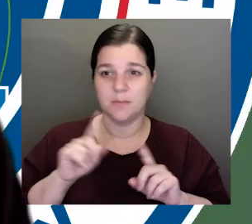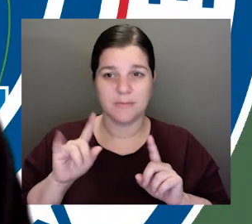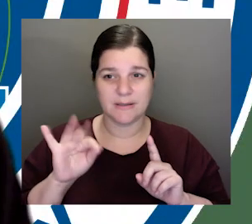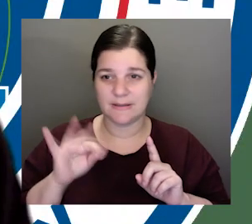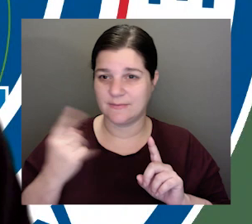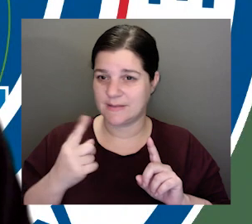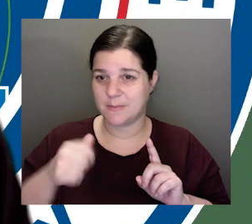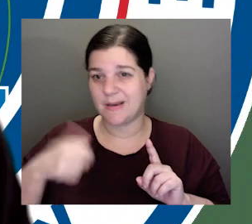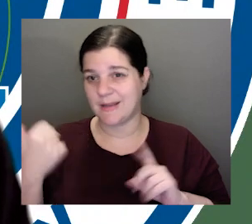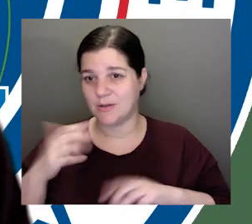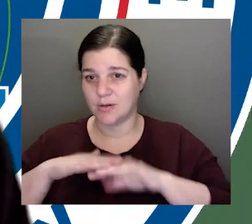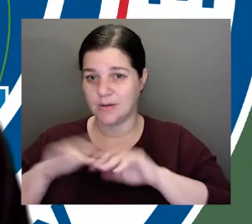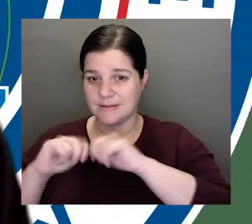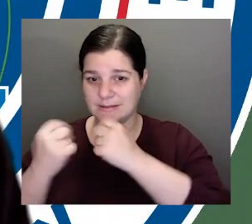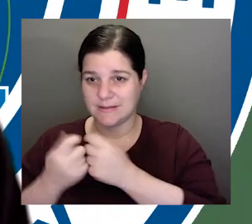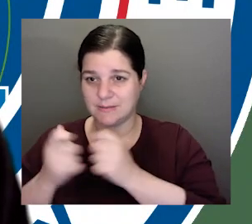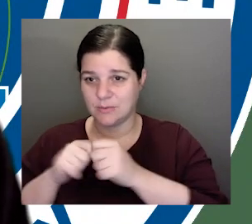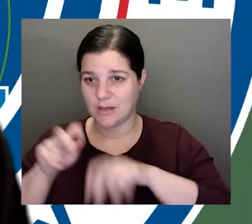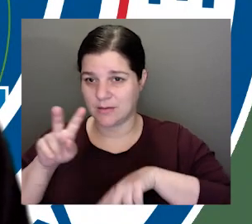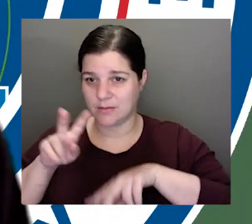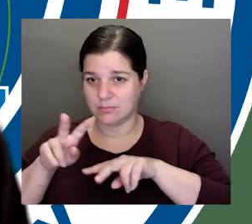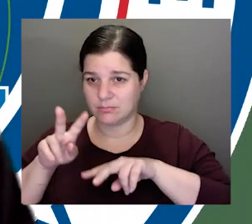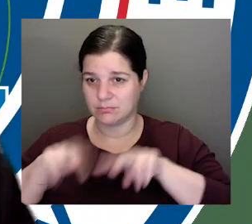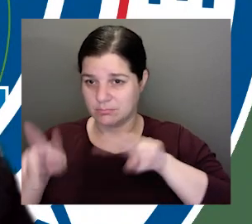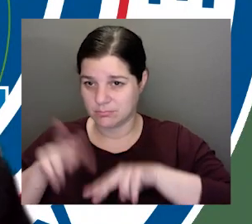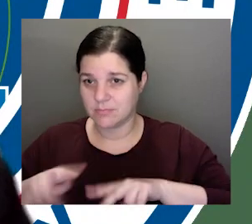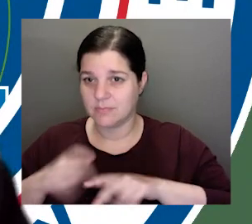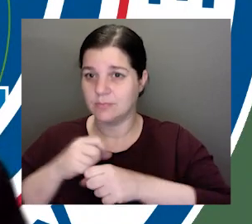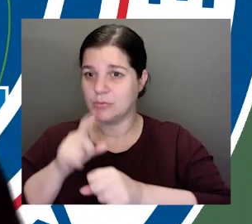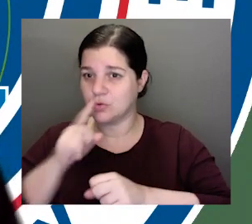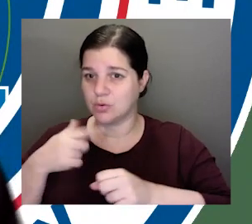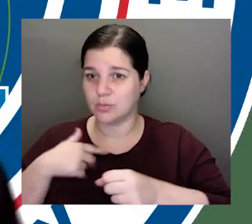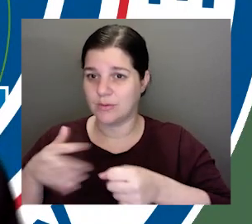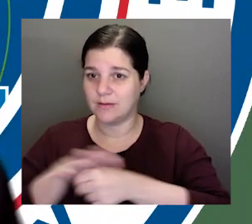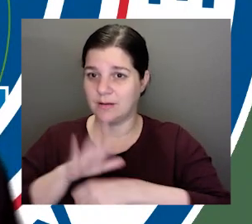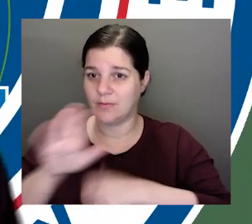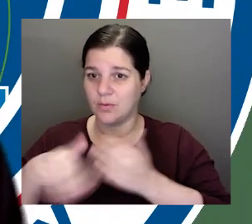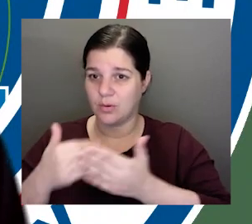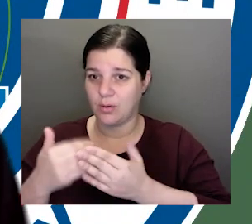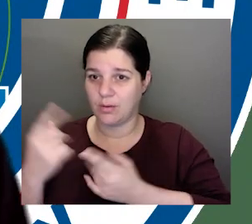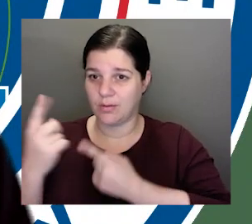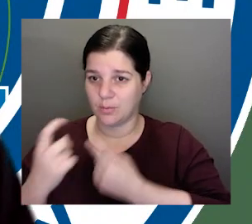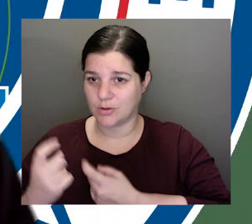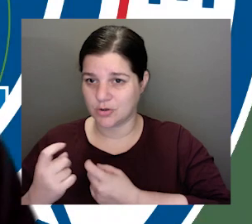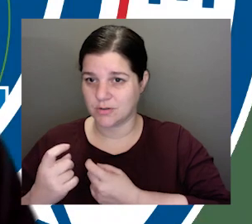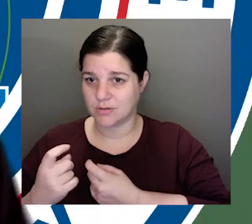team could relay any additional questions from that, I'm happy to direct to the appropriate person.